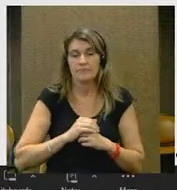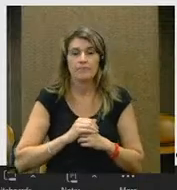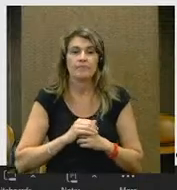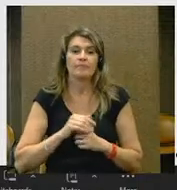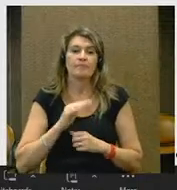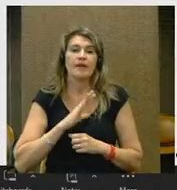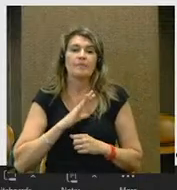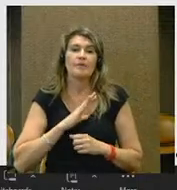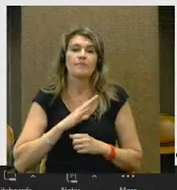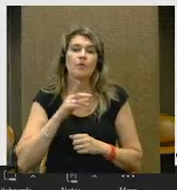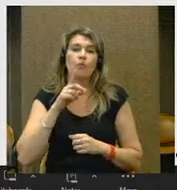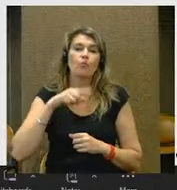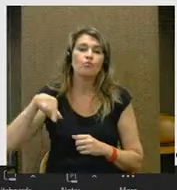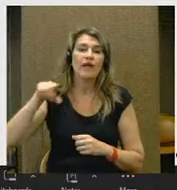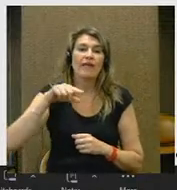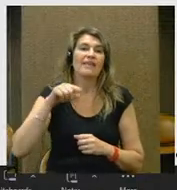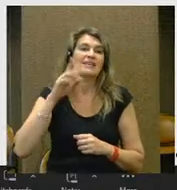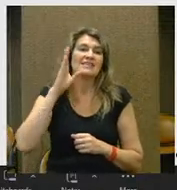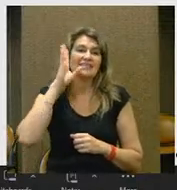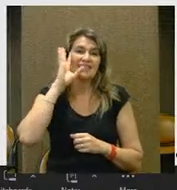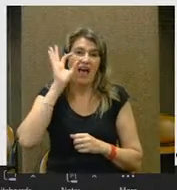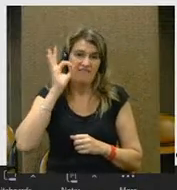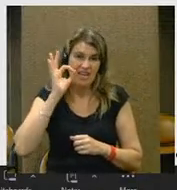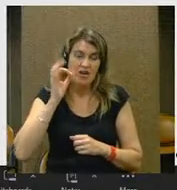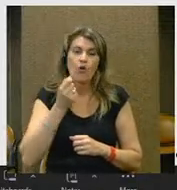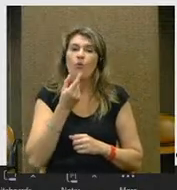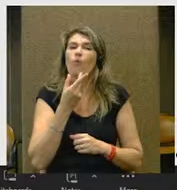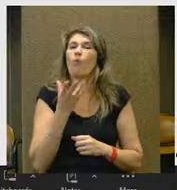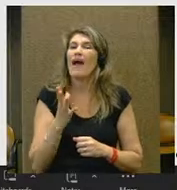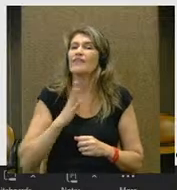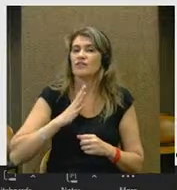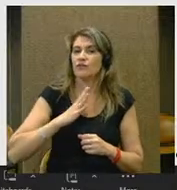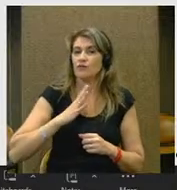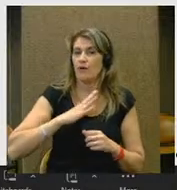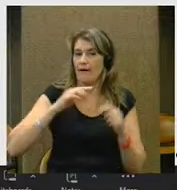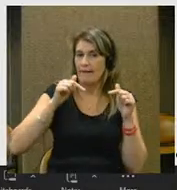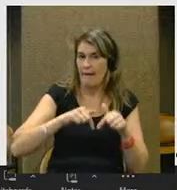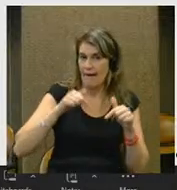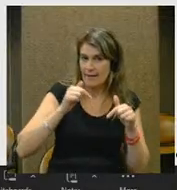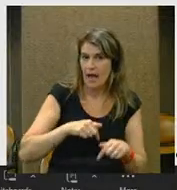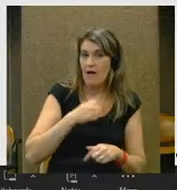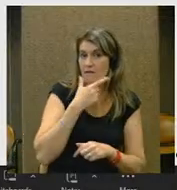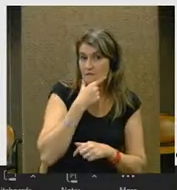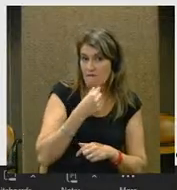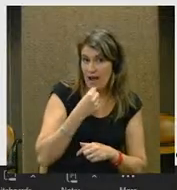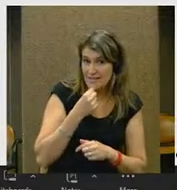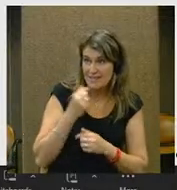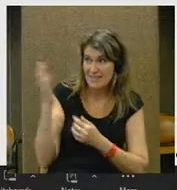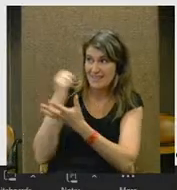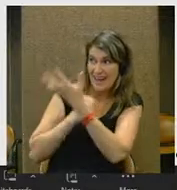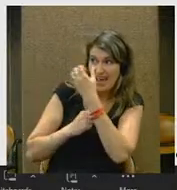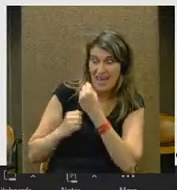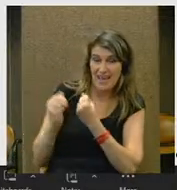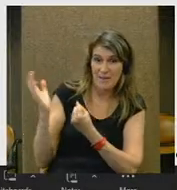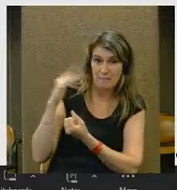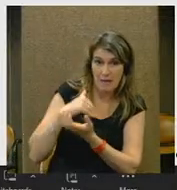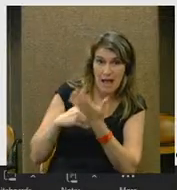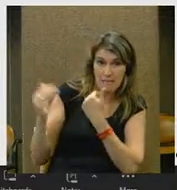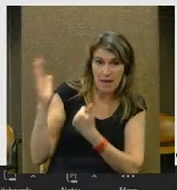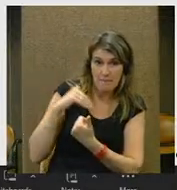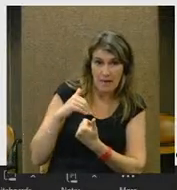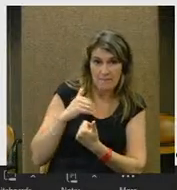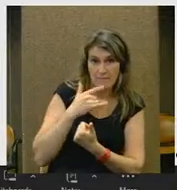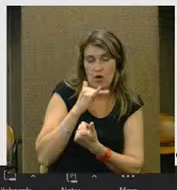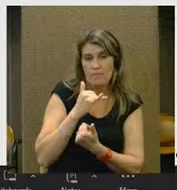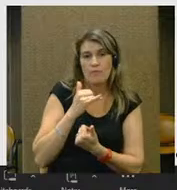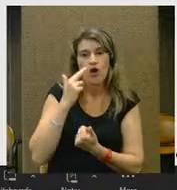in terms of figuring out how much is available, how easy would it be to get more if you did encounter some type of opioid